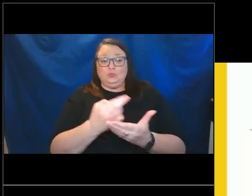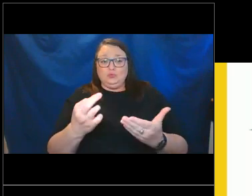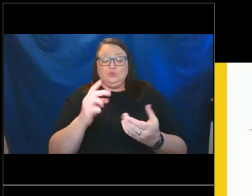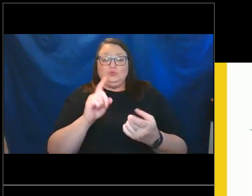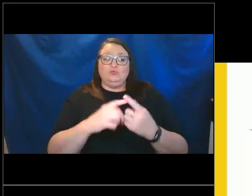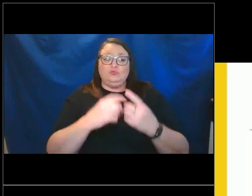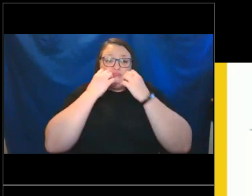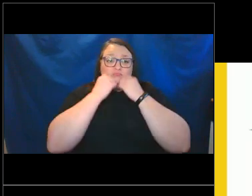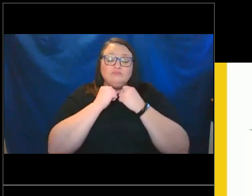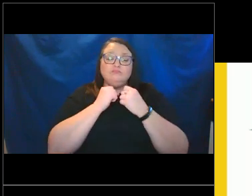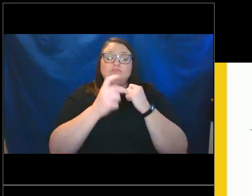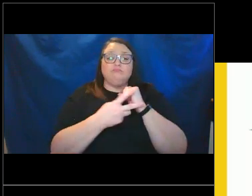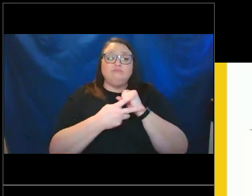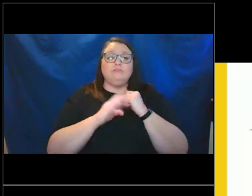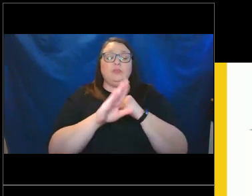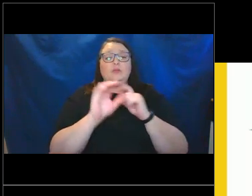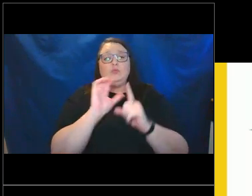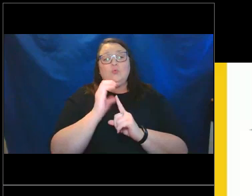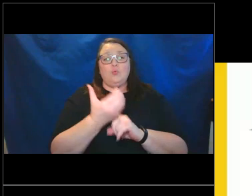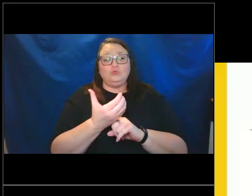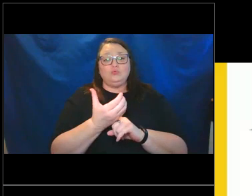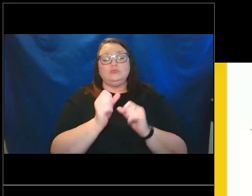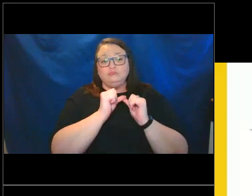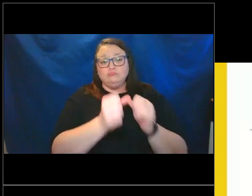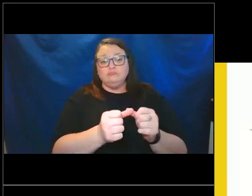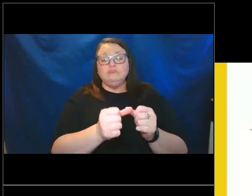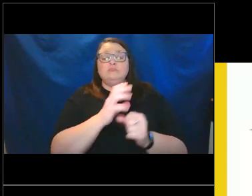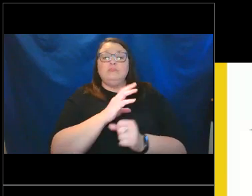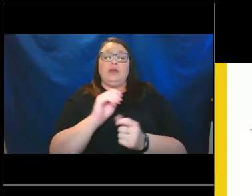cultural continuity and adapt to climate change.